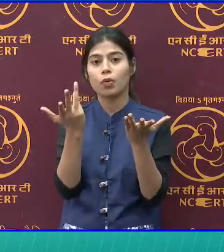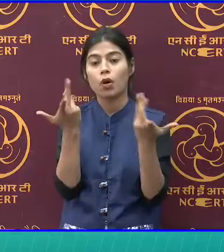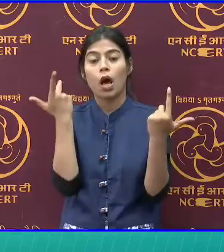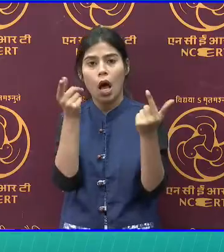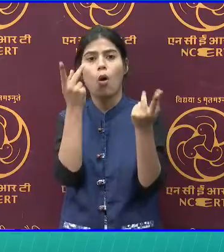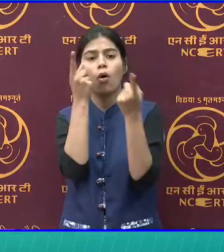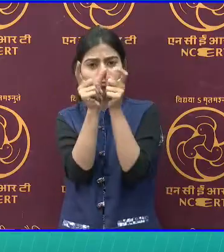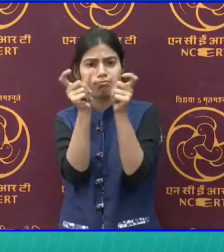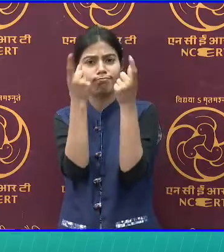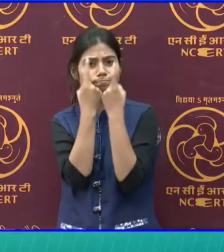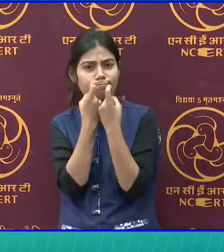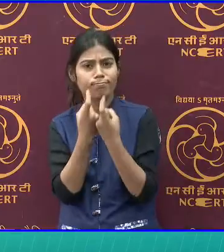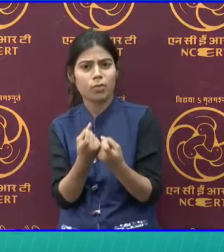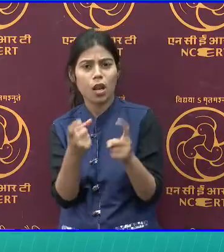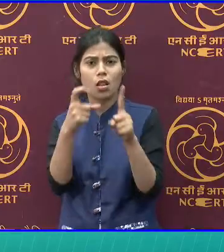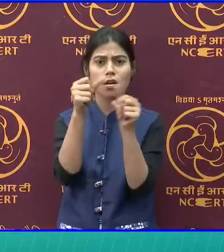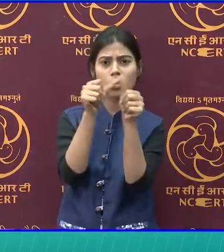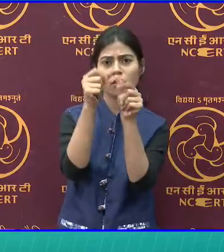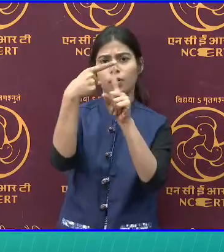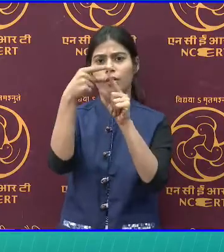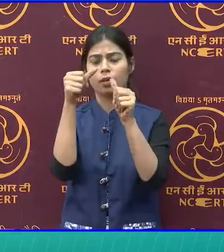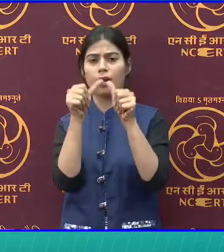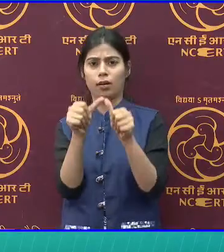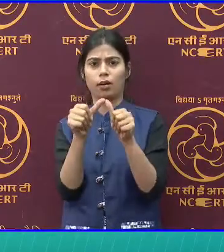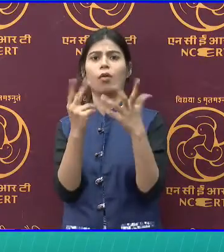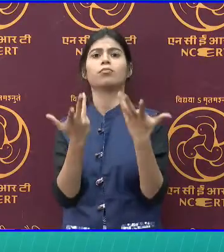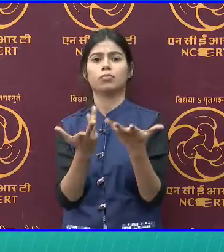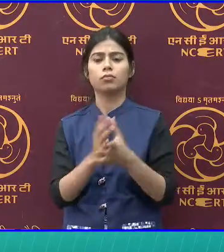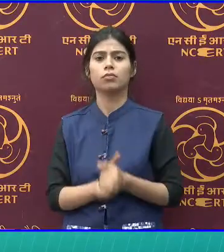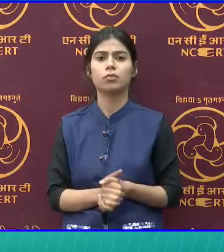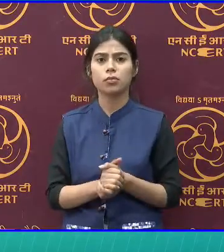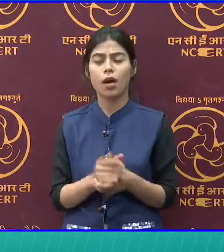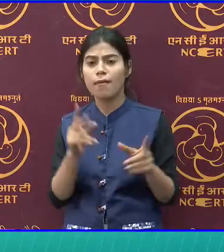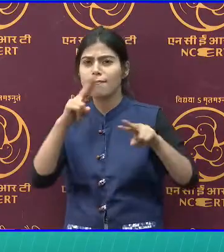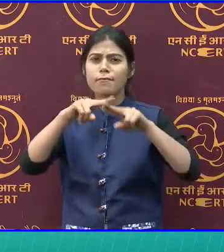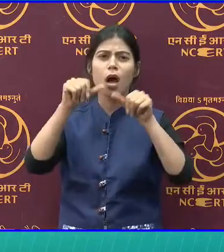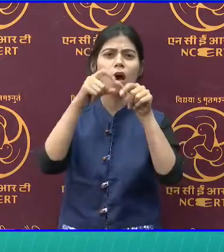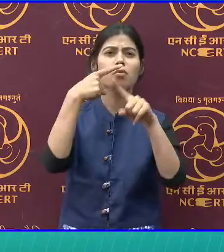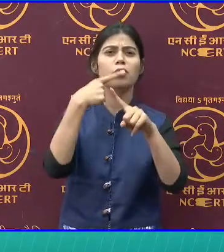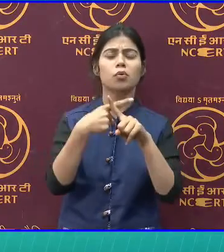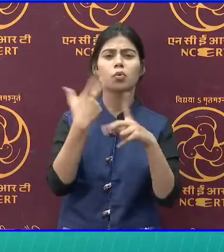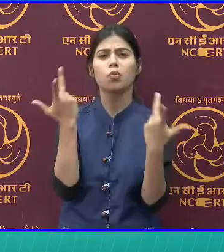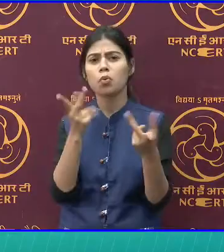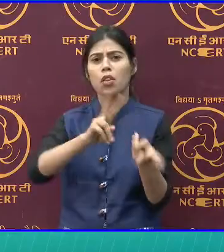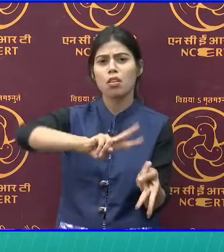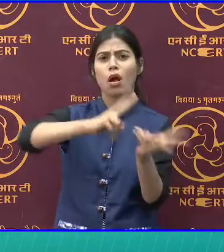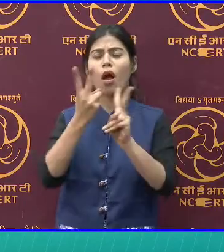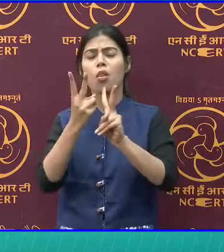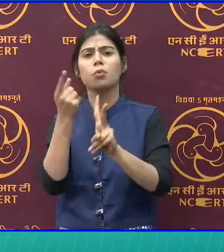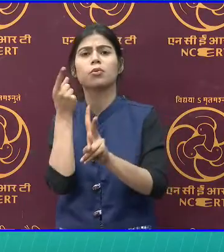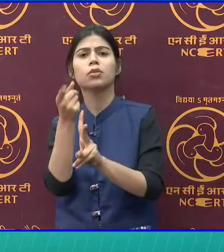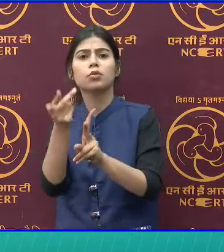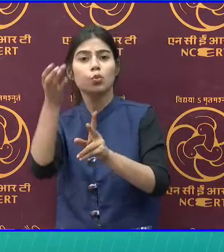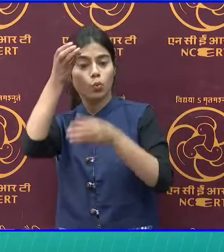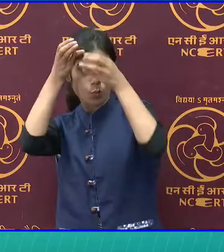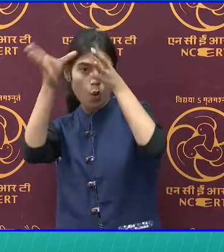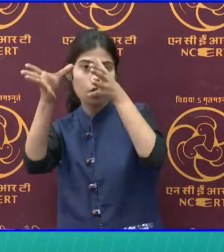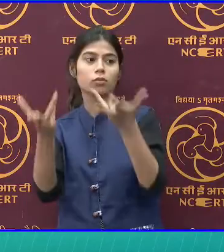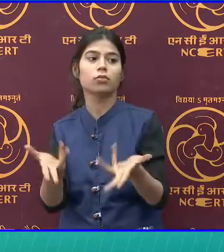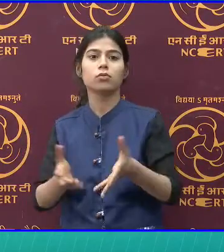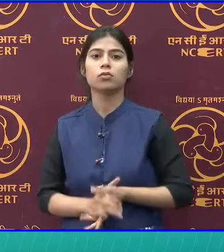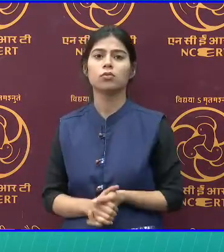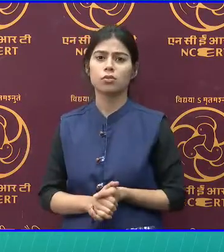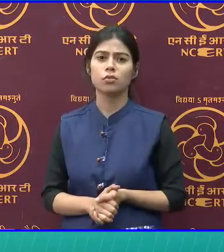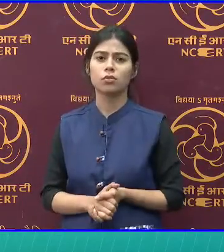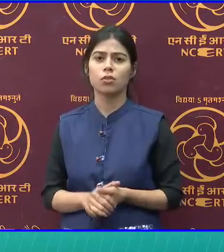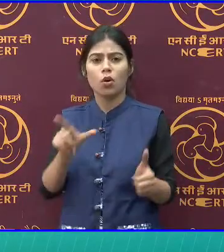or when you are given the facts before you, how to understand the facts, how to convert them into knowledge, how to differentiate facts from the